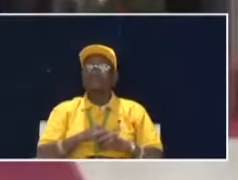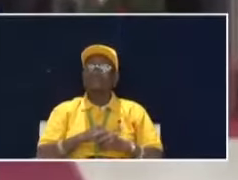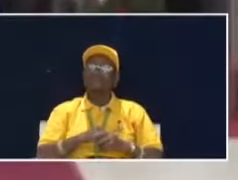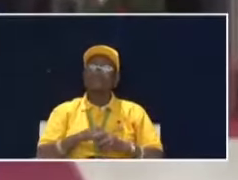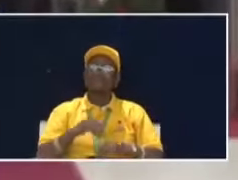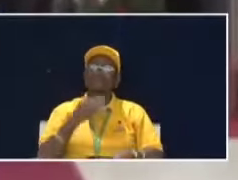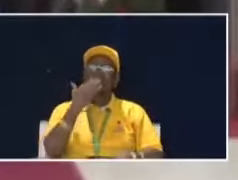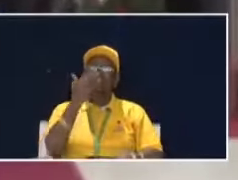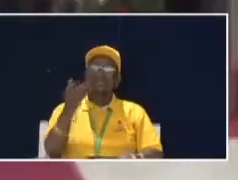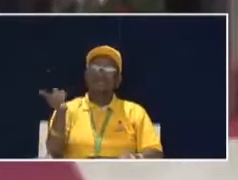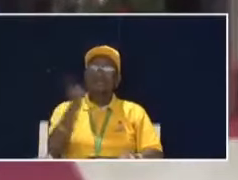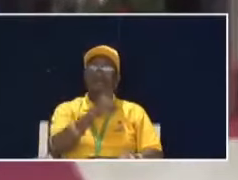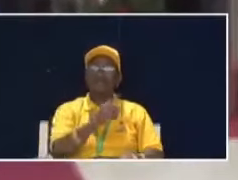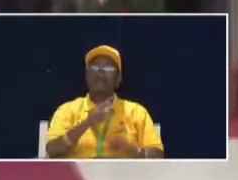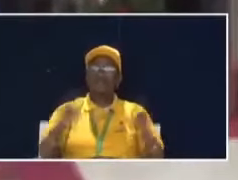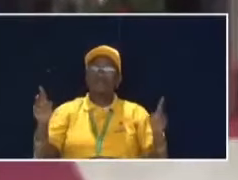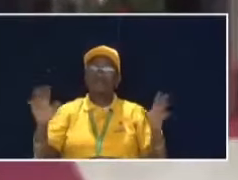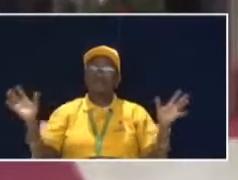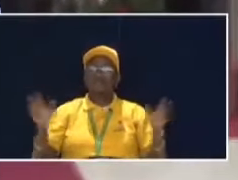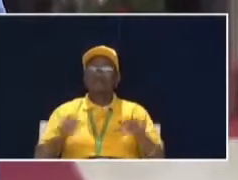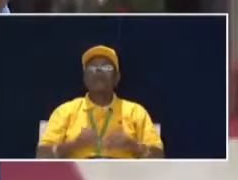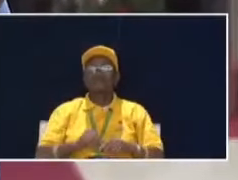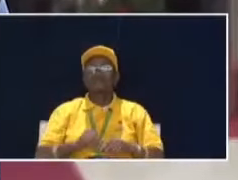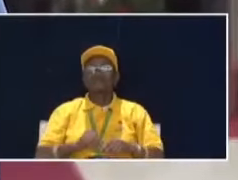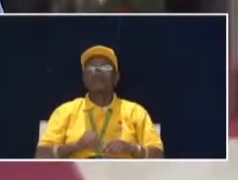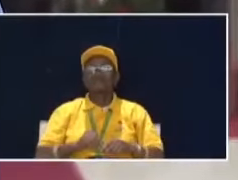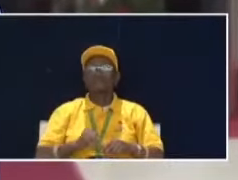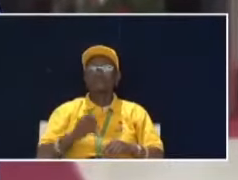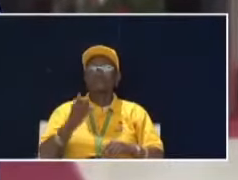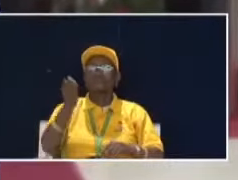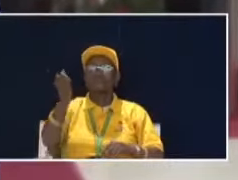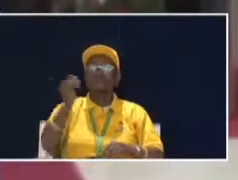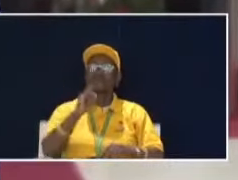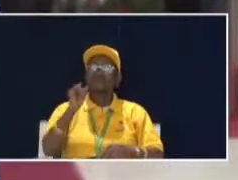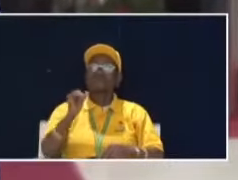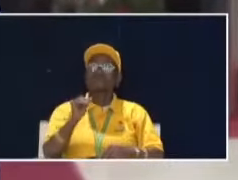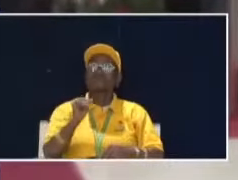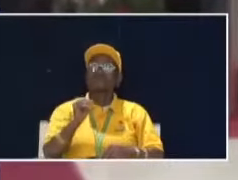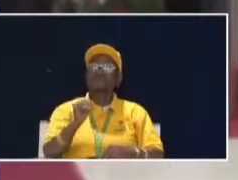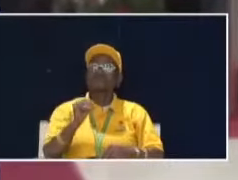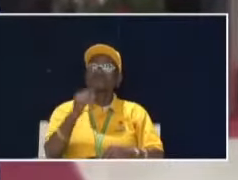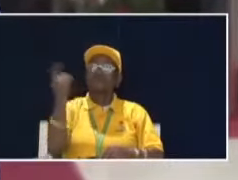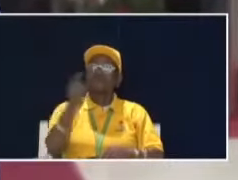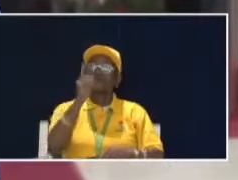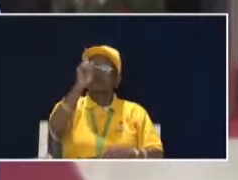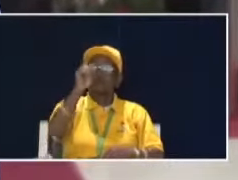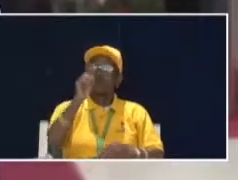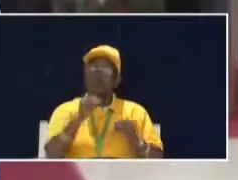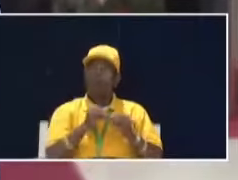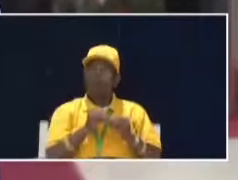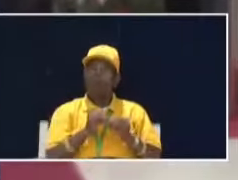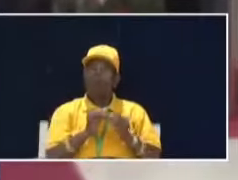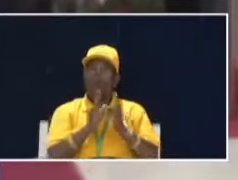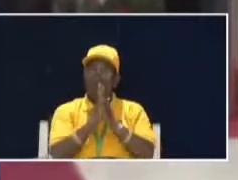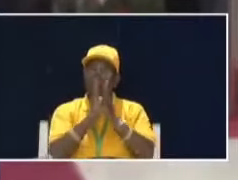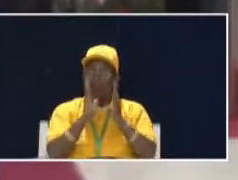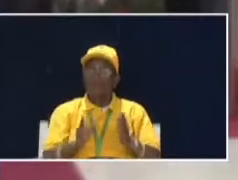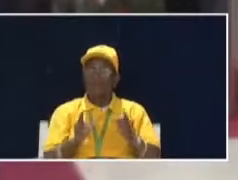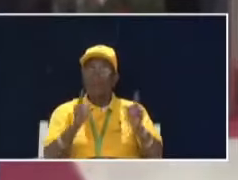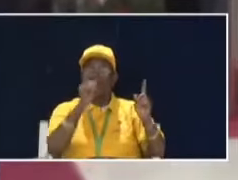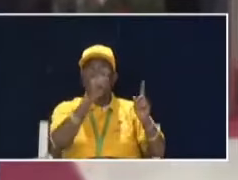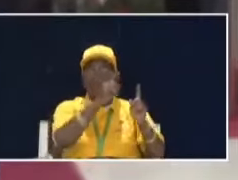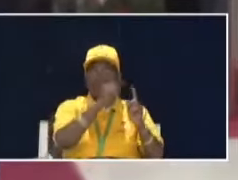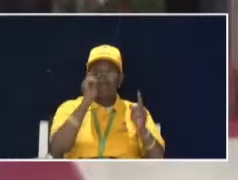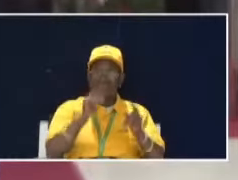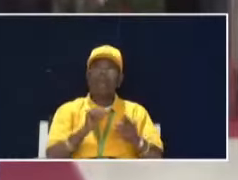Thank you very much. Well, there's only one more prayer point that you want to add to the one